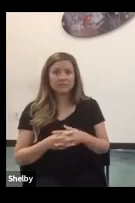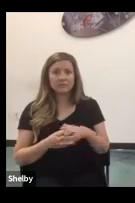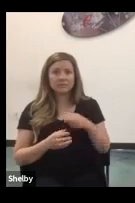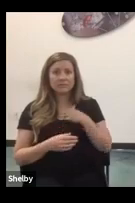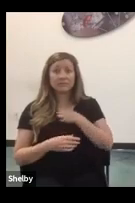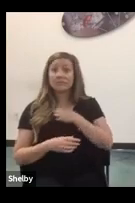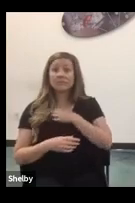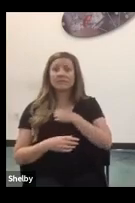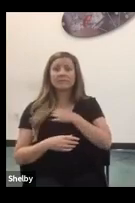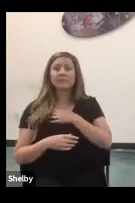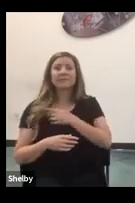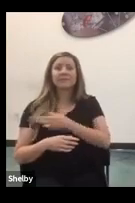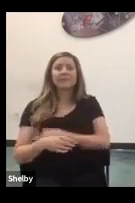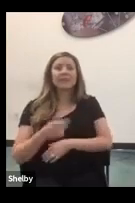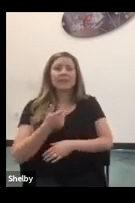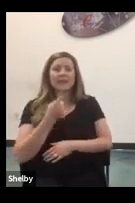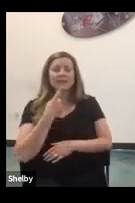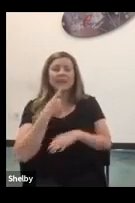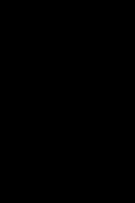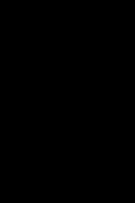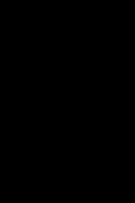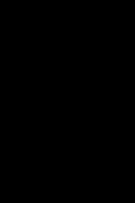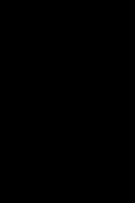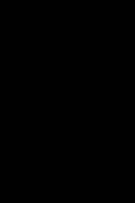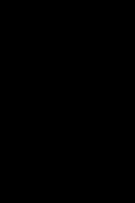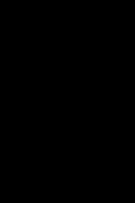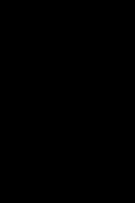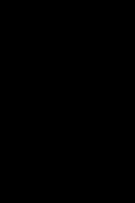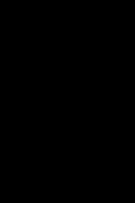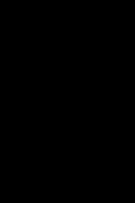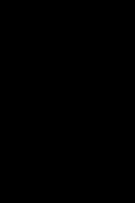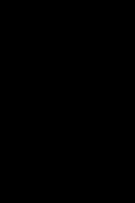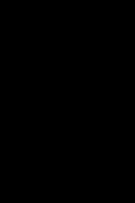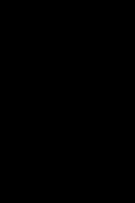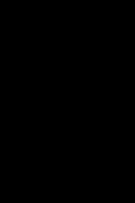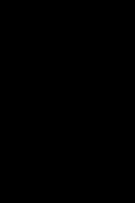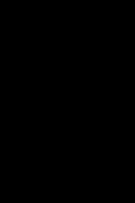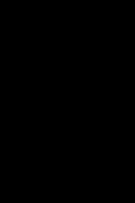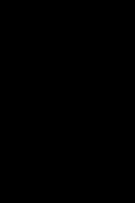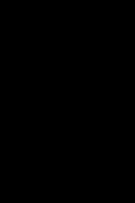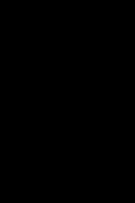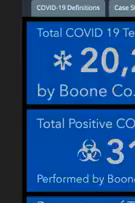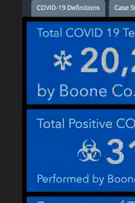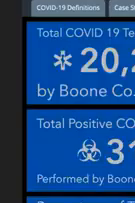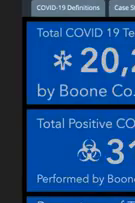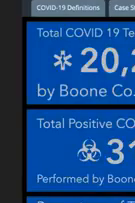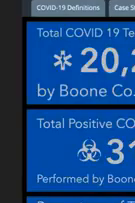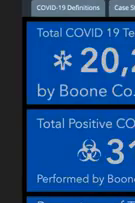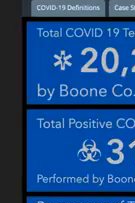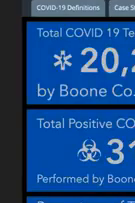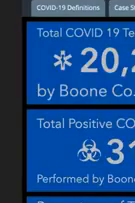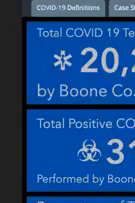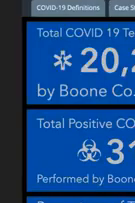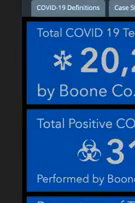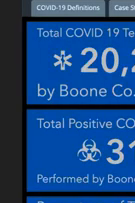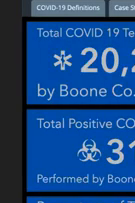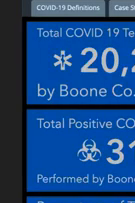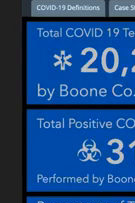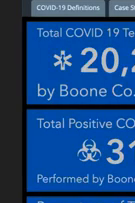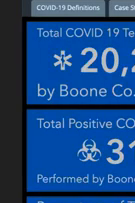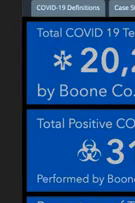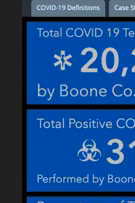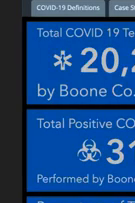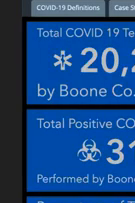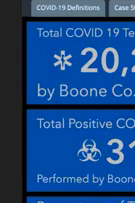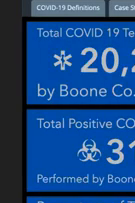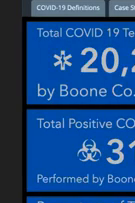That's okay. I was just going to say I can share the screen real quick if people haven't seen it before, that you can get to this through the como.gov/coronavirus,